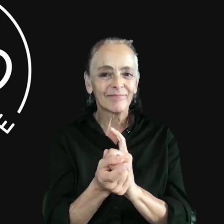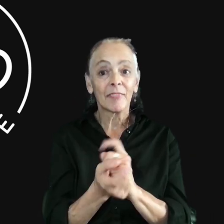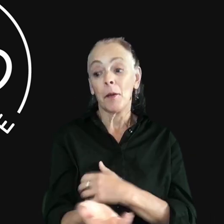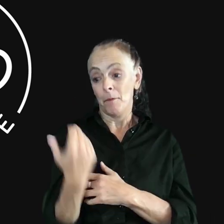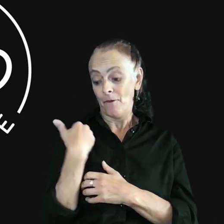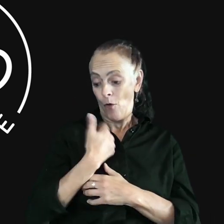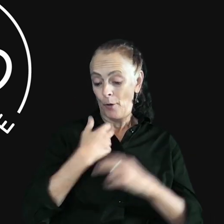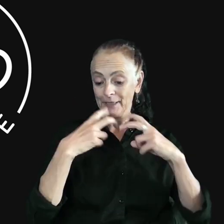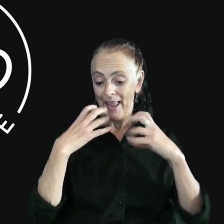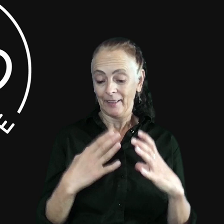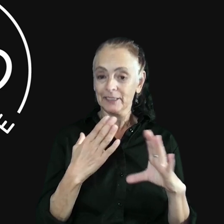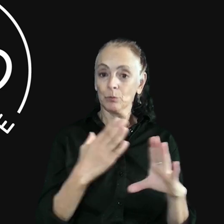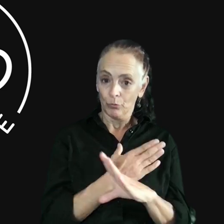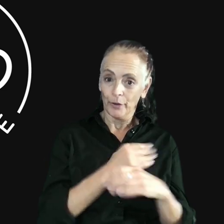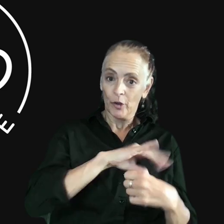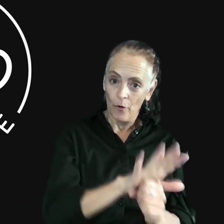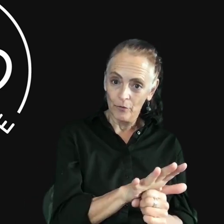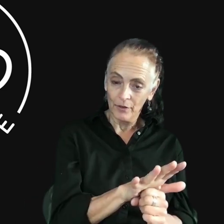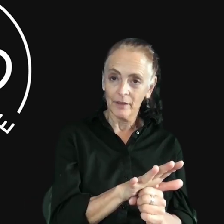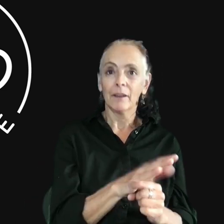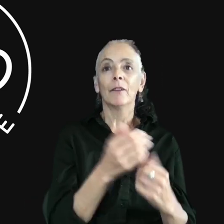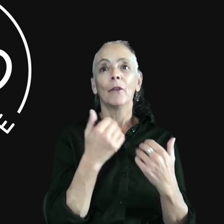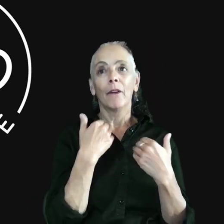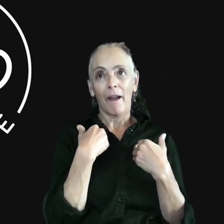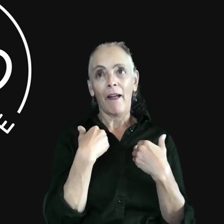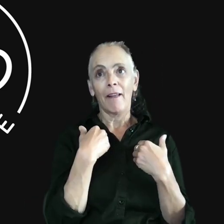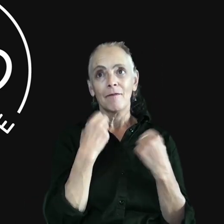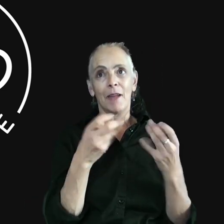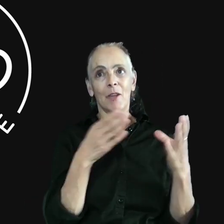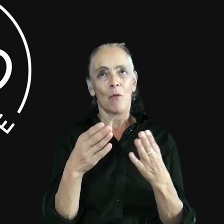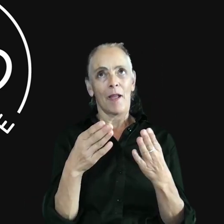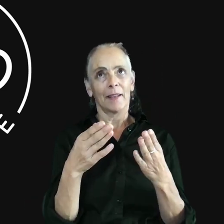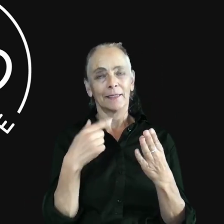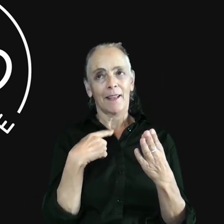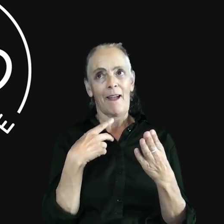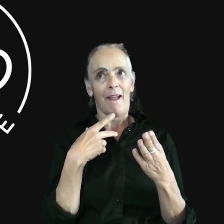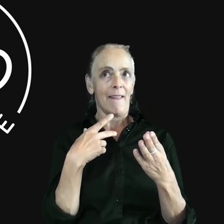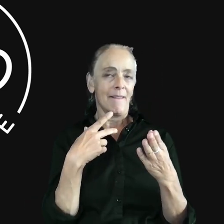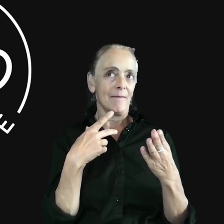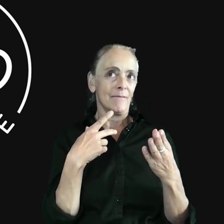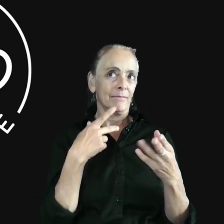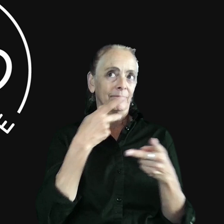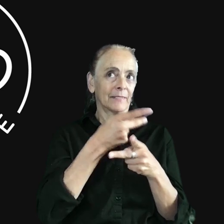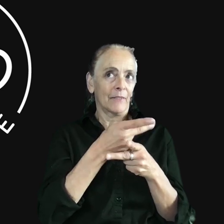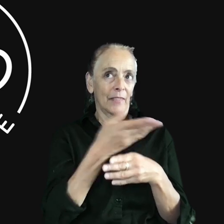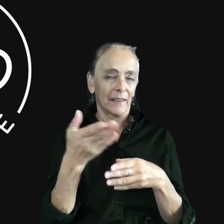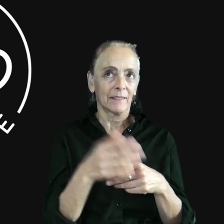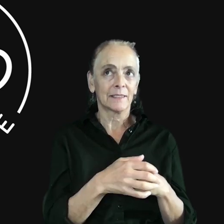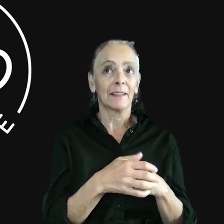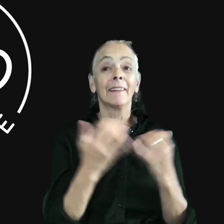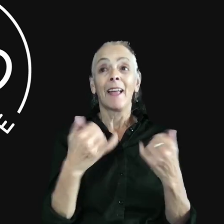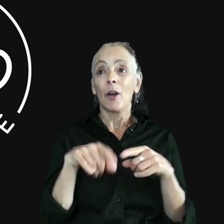analyst pre-covered so i have a lot of this ways of kind of how i was handling things and now in the the